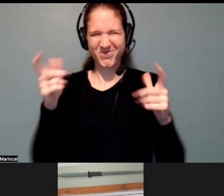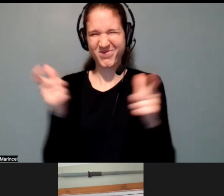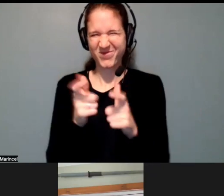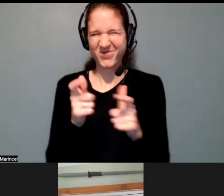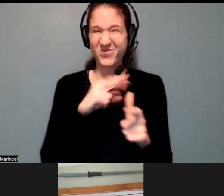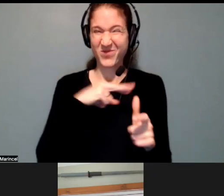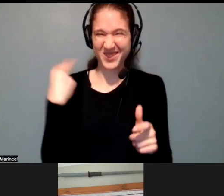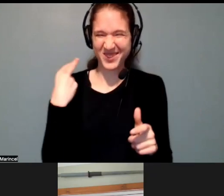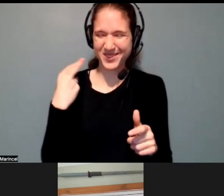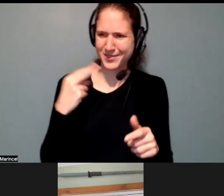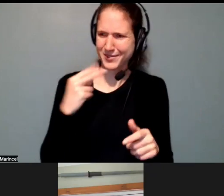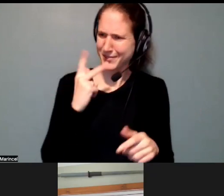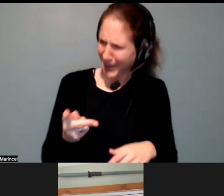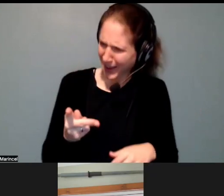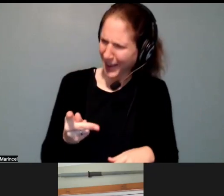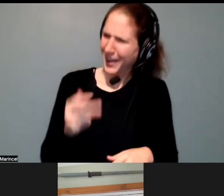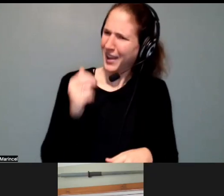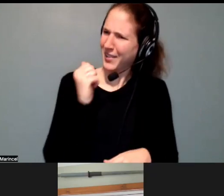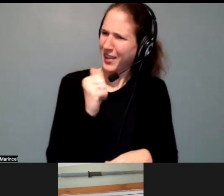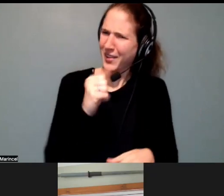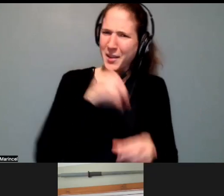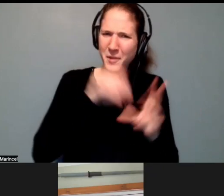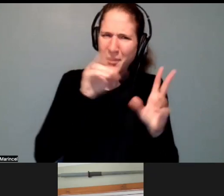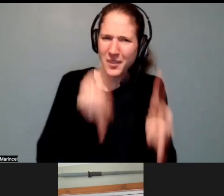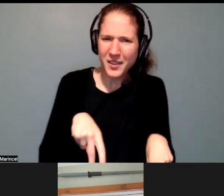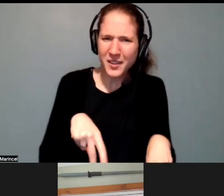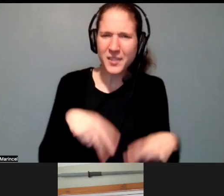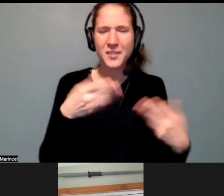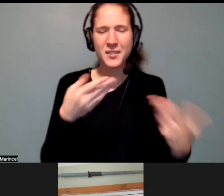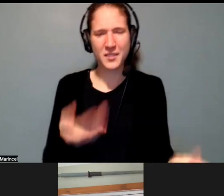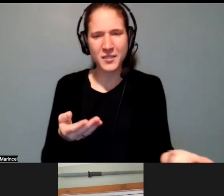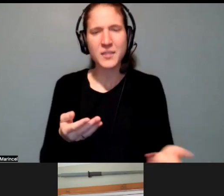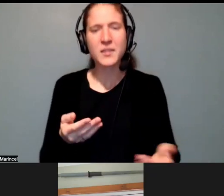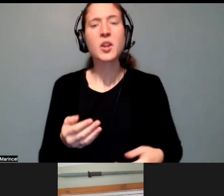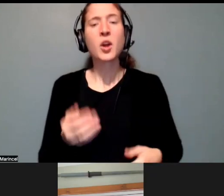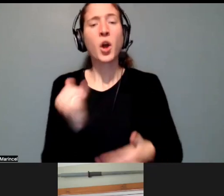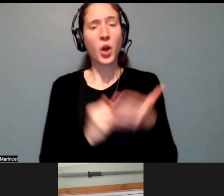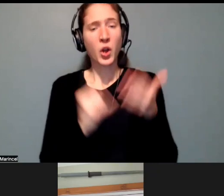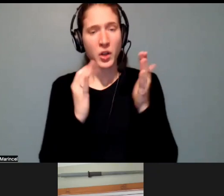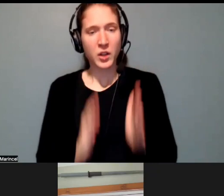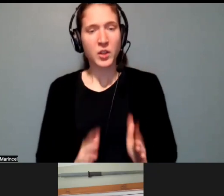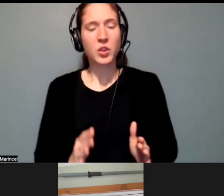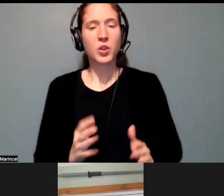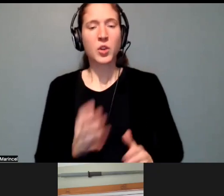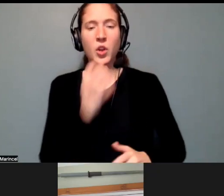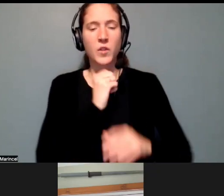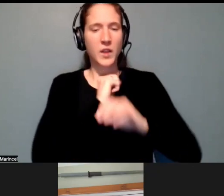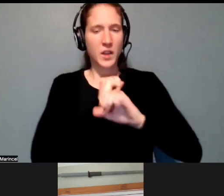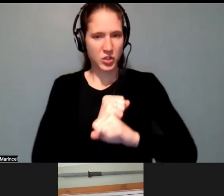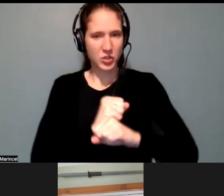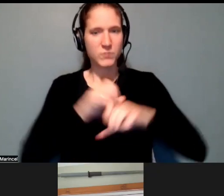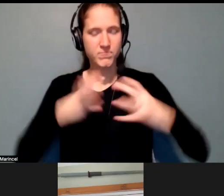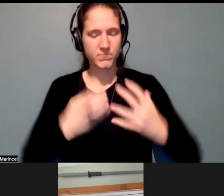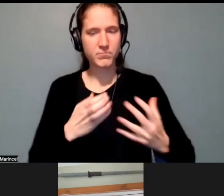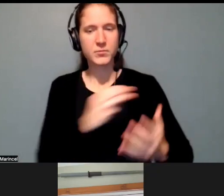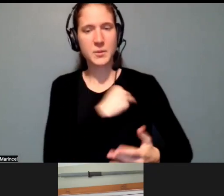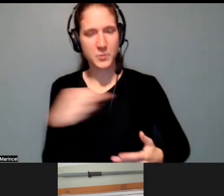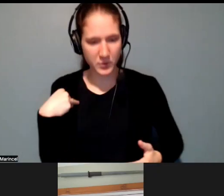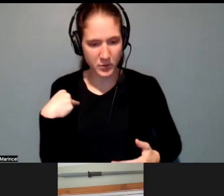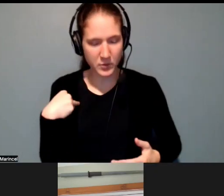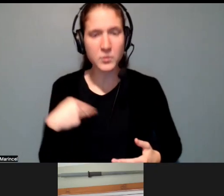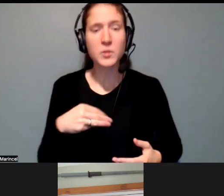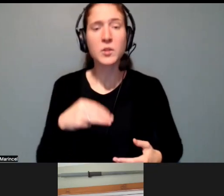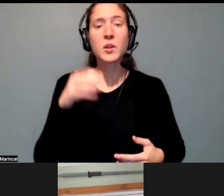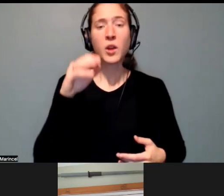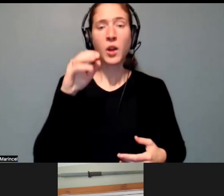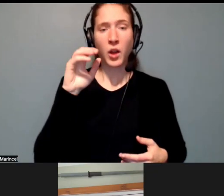An Artists for Conservation member, Patterson has received the Roger Tory Peterson Wild